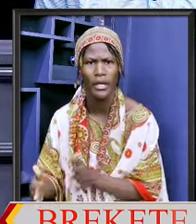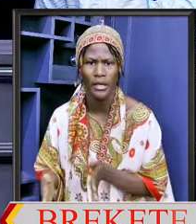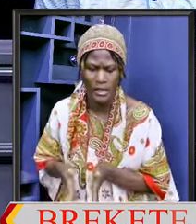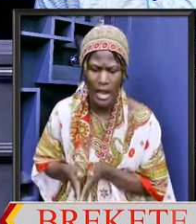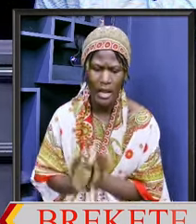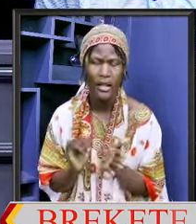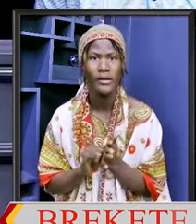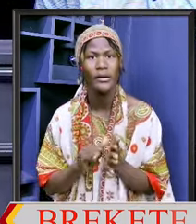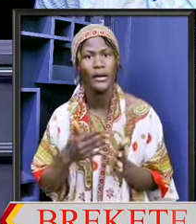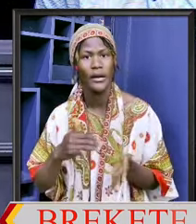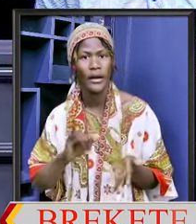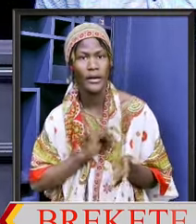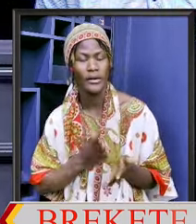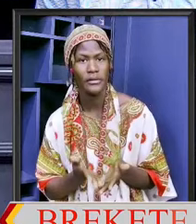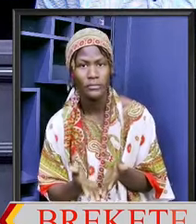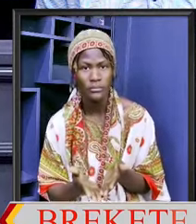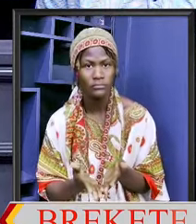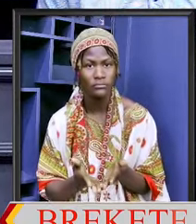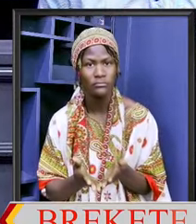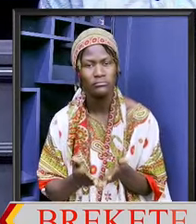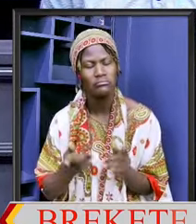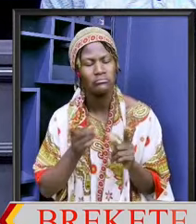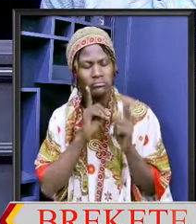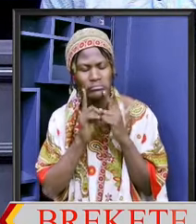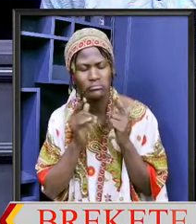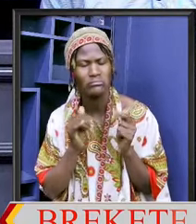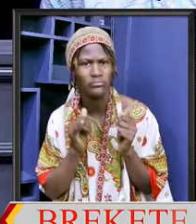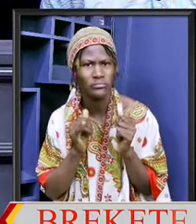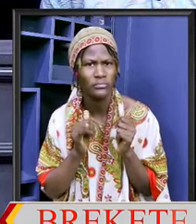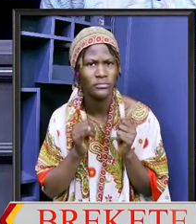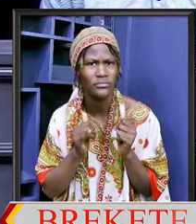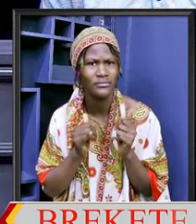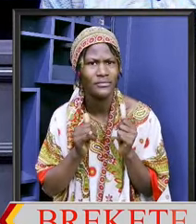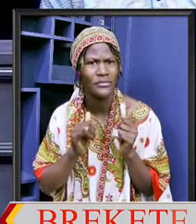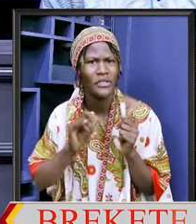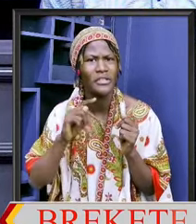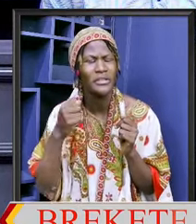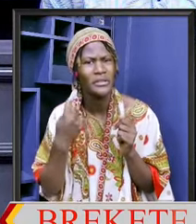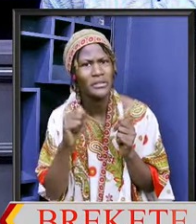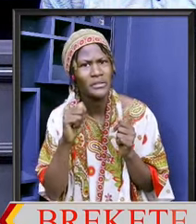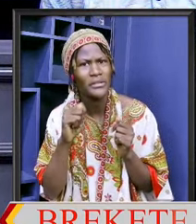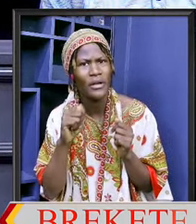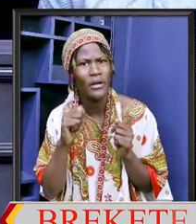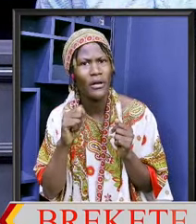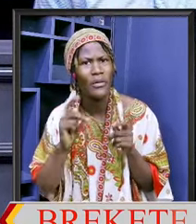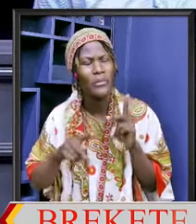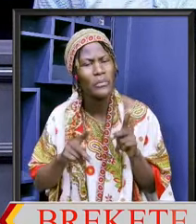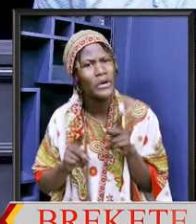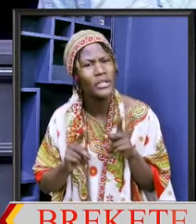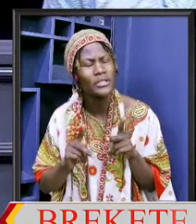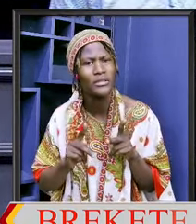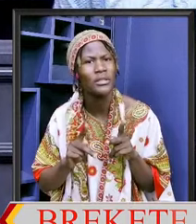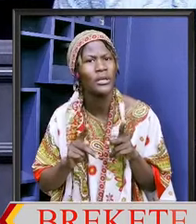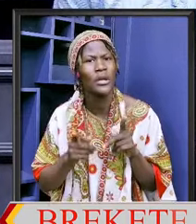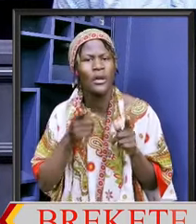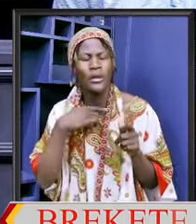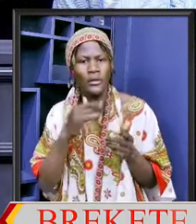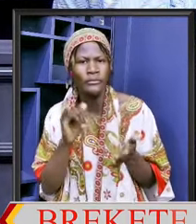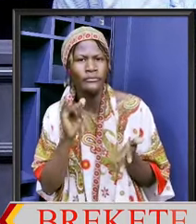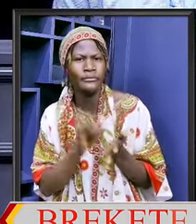quickly negotiate them pack. Say, okay, tell me what happened. But that president, when this person begin tell me, say, I say, no, just know they kidnapped my